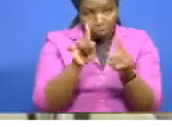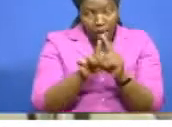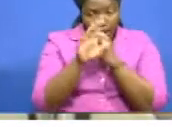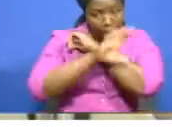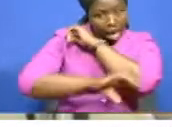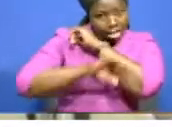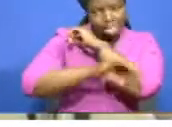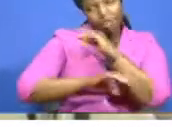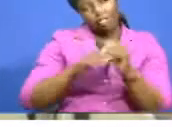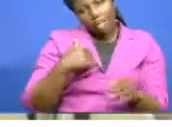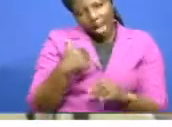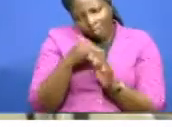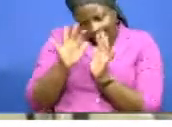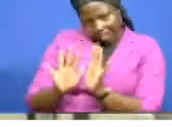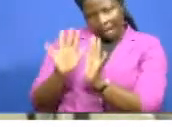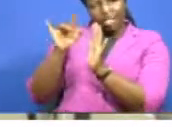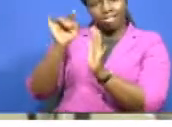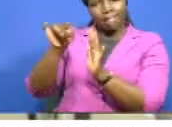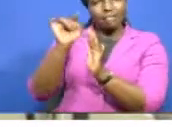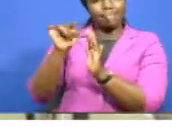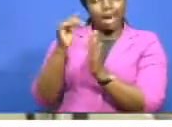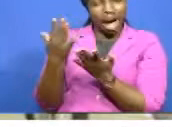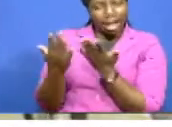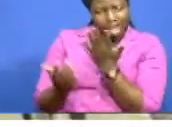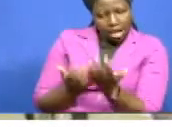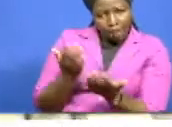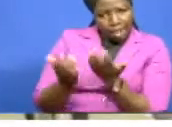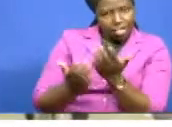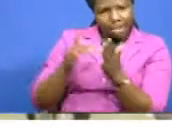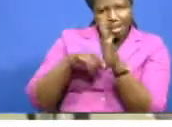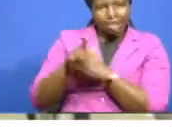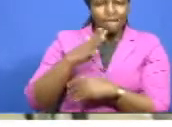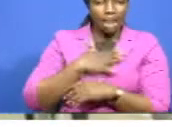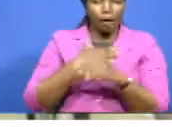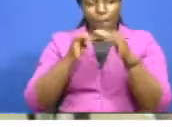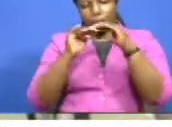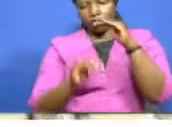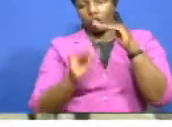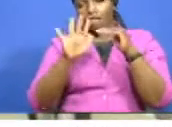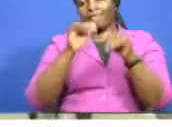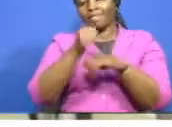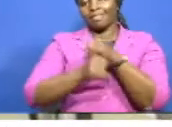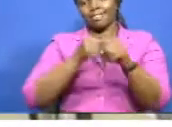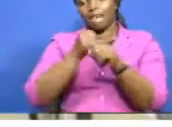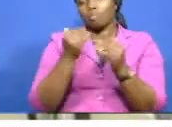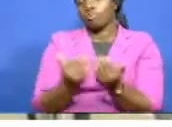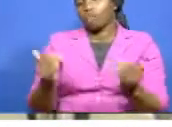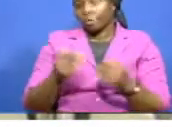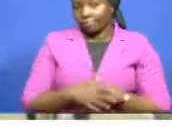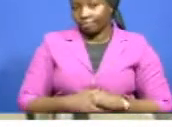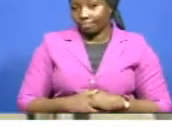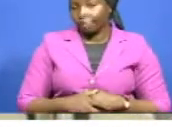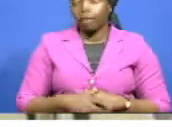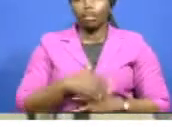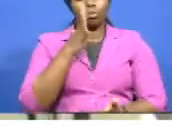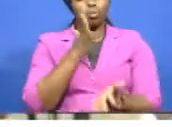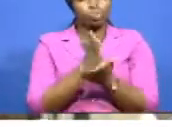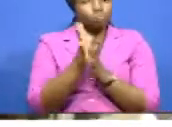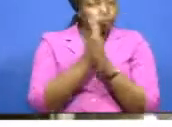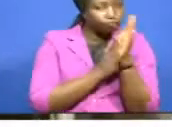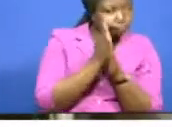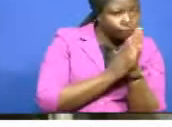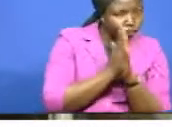truly neglected those components of assessment in our under 5-year-old children. And it's interesting that in the age